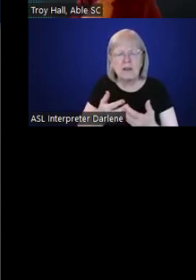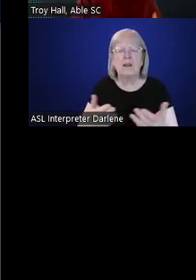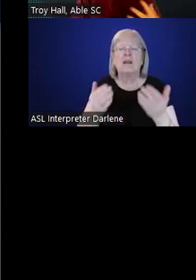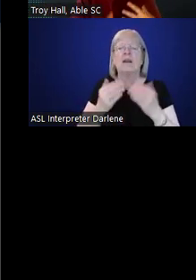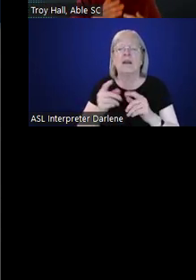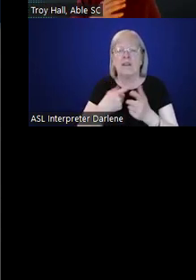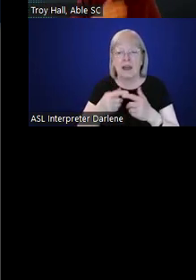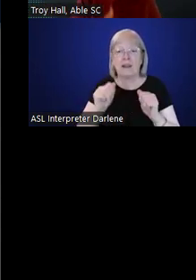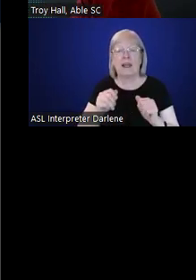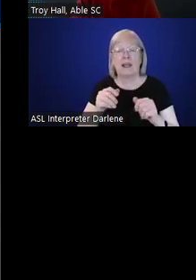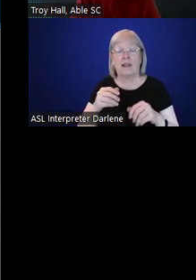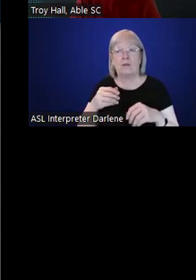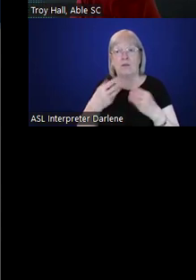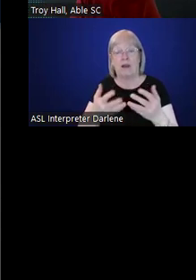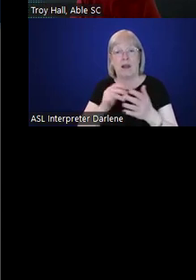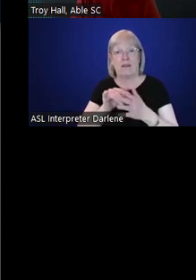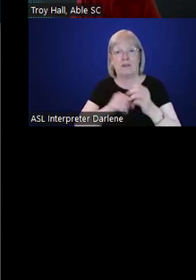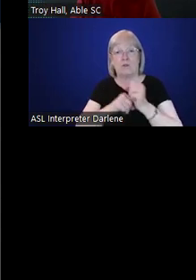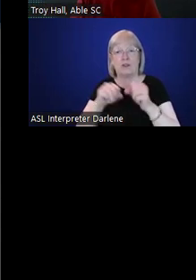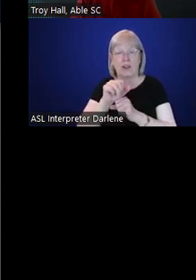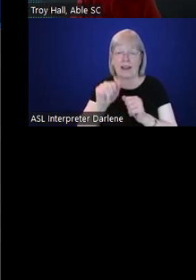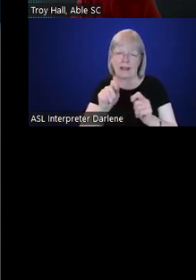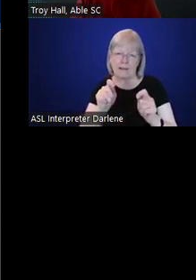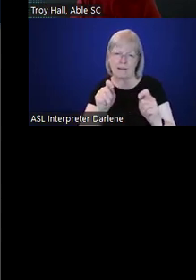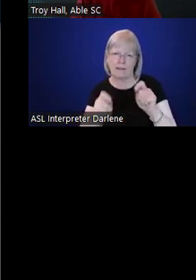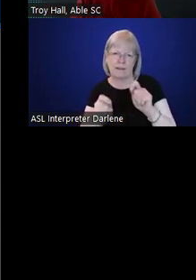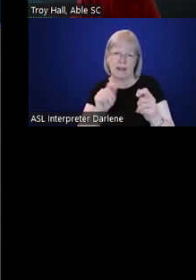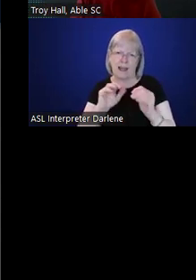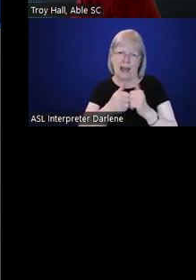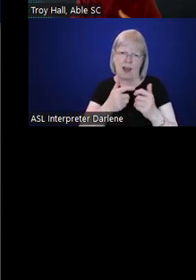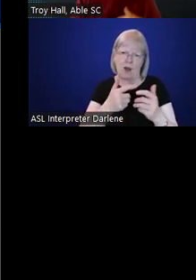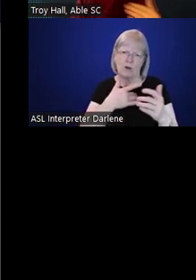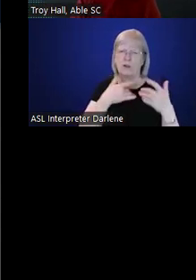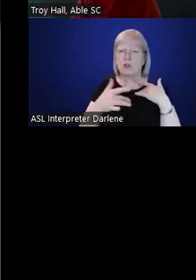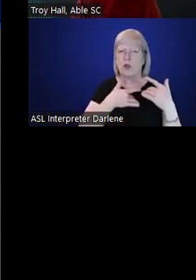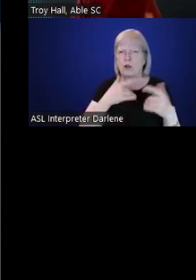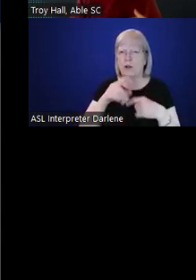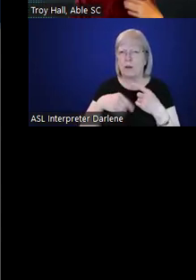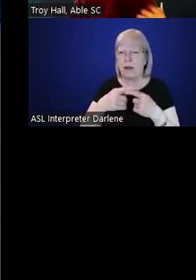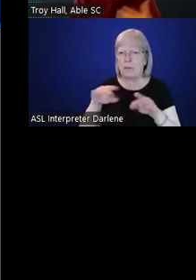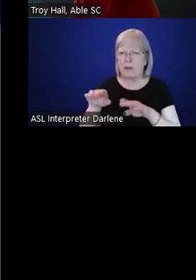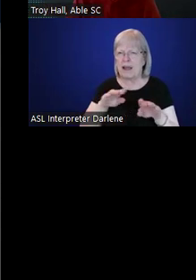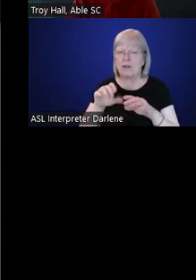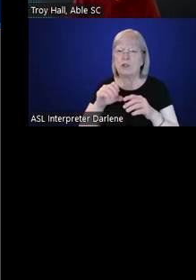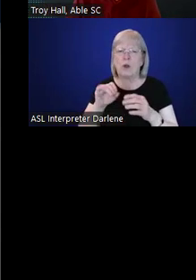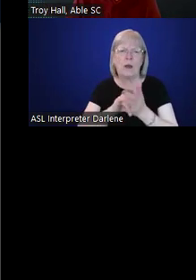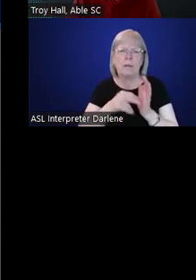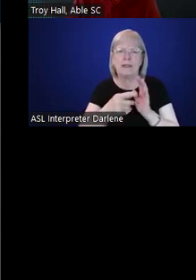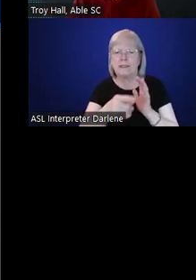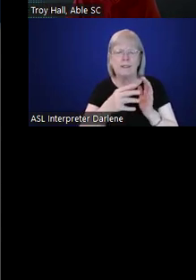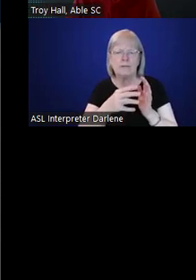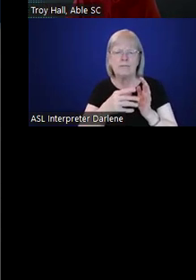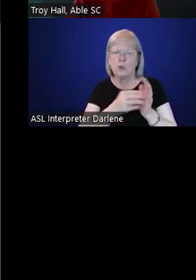allows them to reframe behavioral concerns so that youth aren't being barred from this service for disciplinary